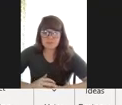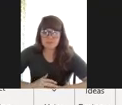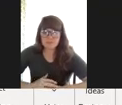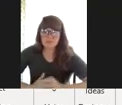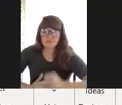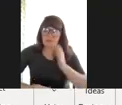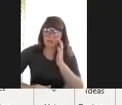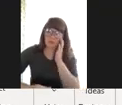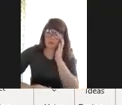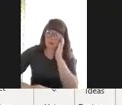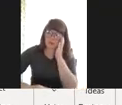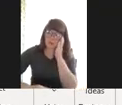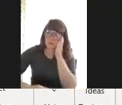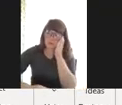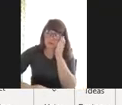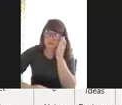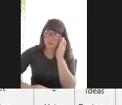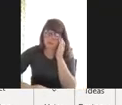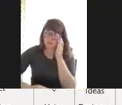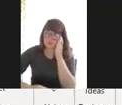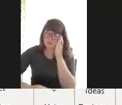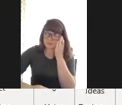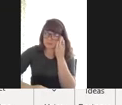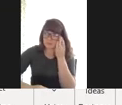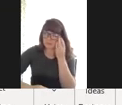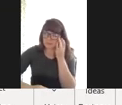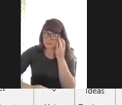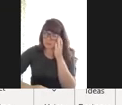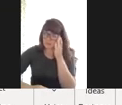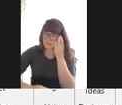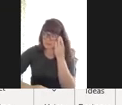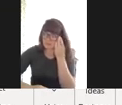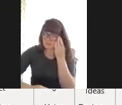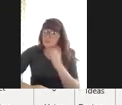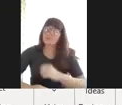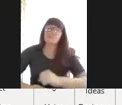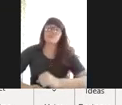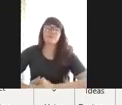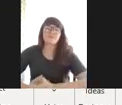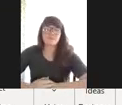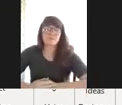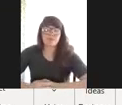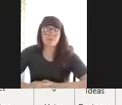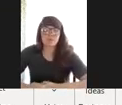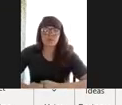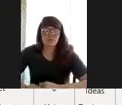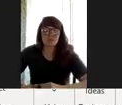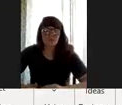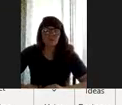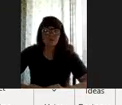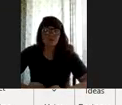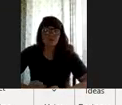Like, to know the details of this. Why is he going into so much information about what happened?